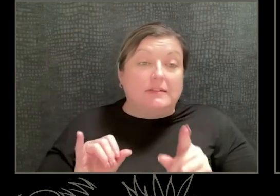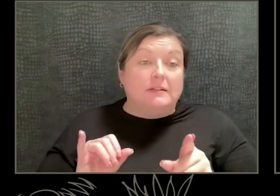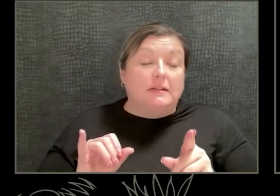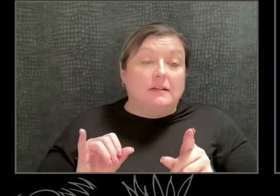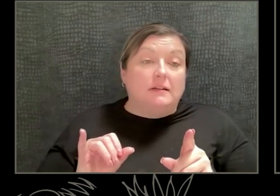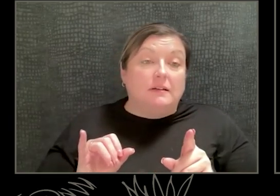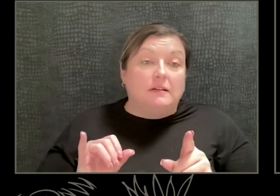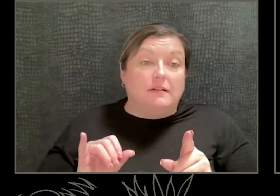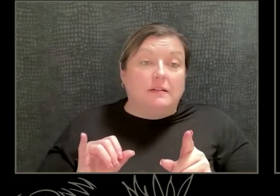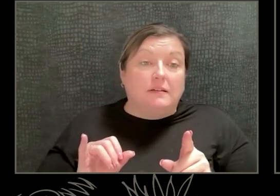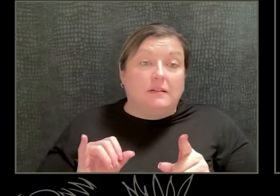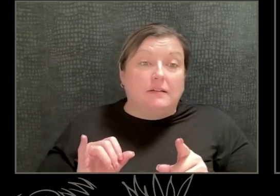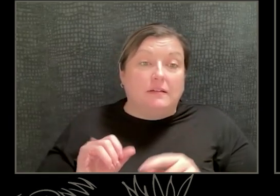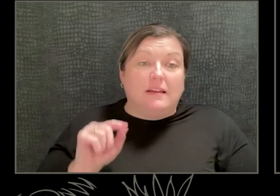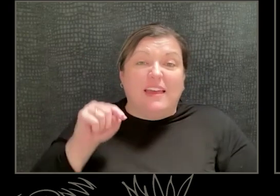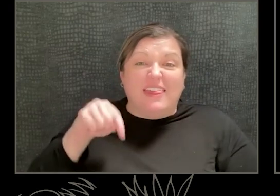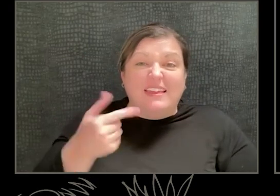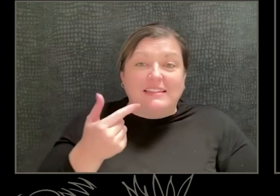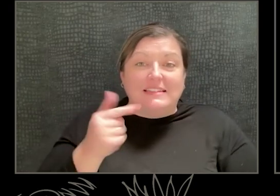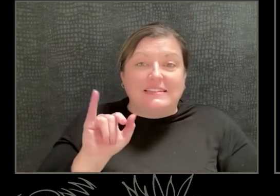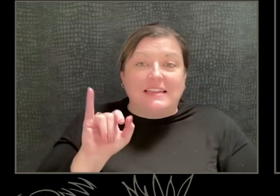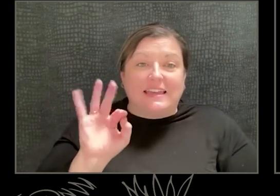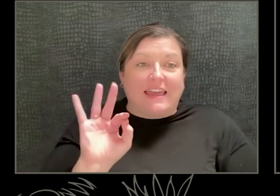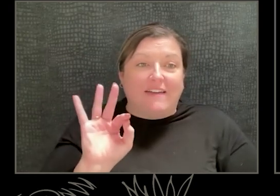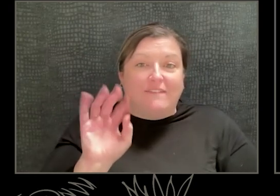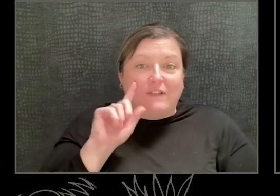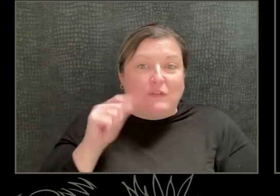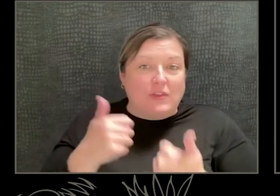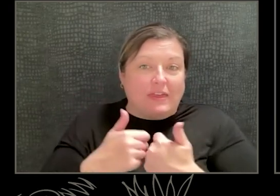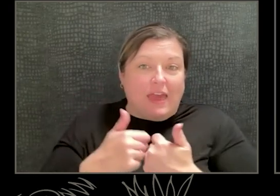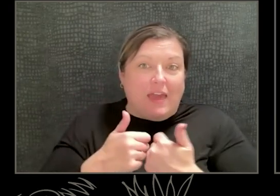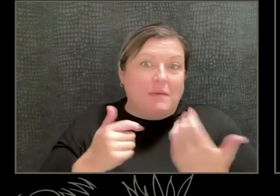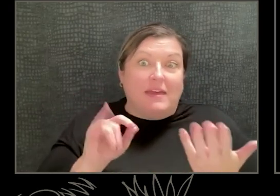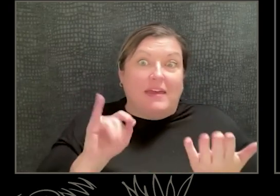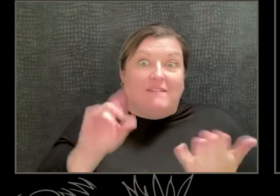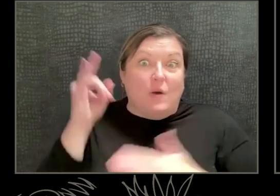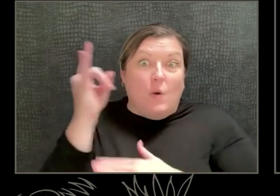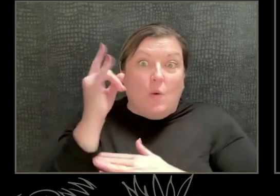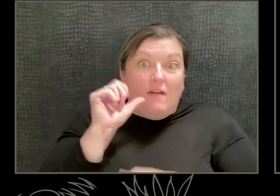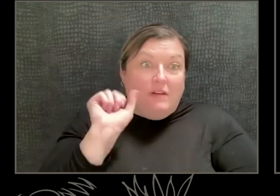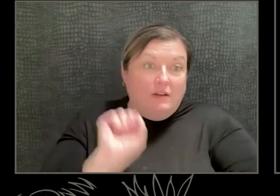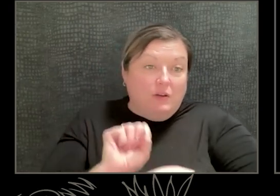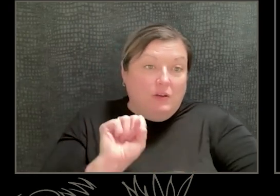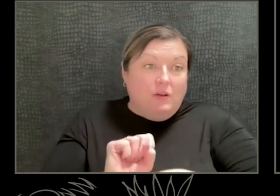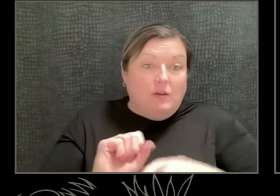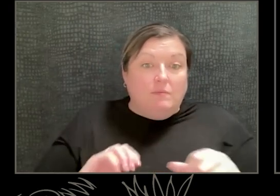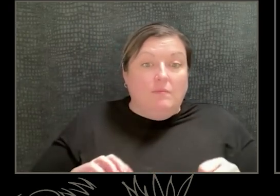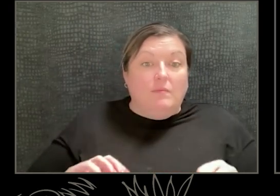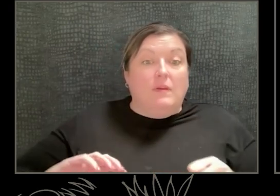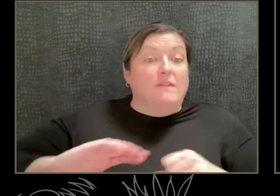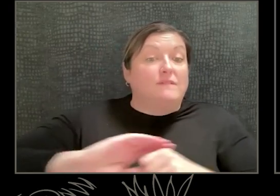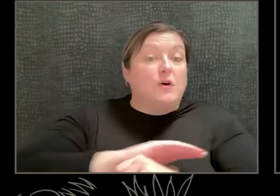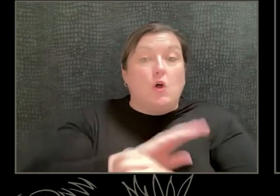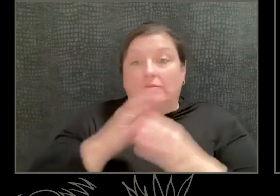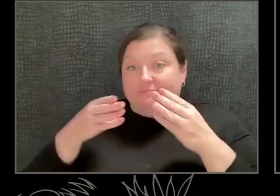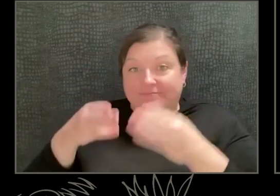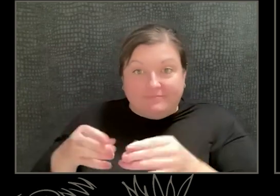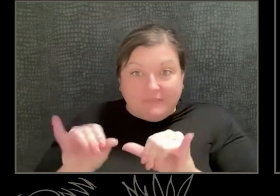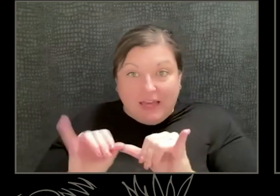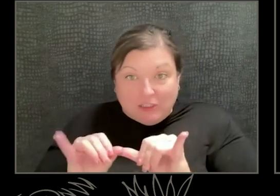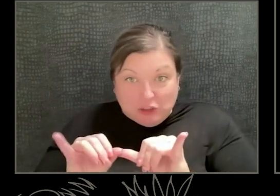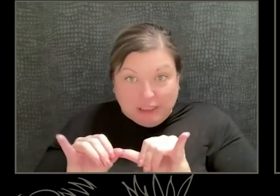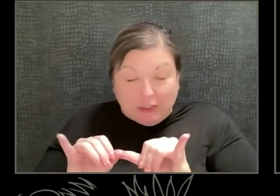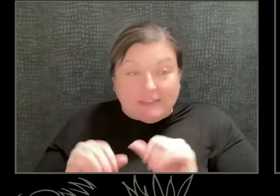this is just a GIF of the game in case it didn't, in case the Wi-Fi didn't work. But I went full over engineering